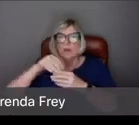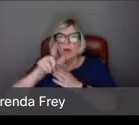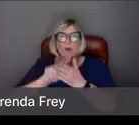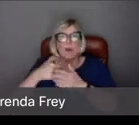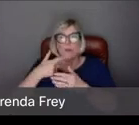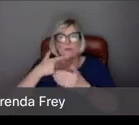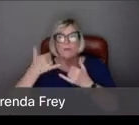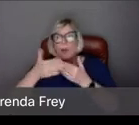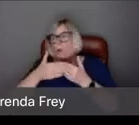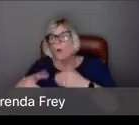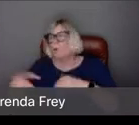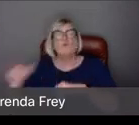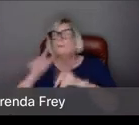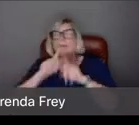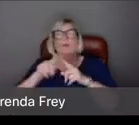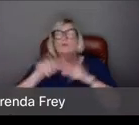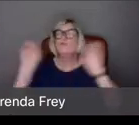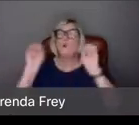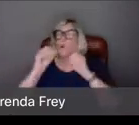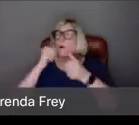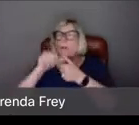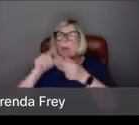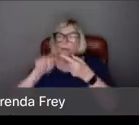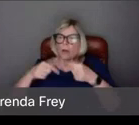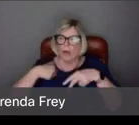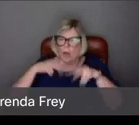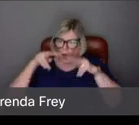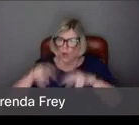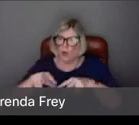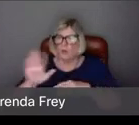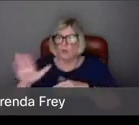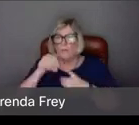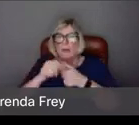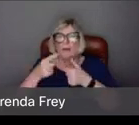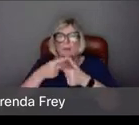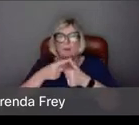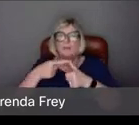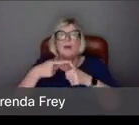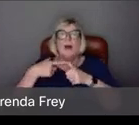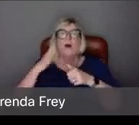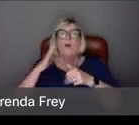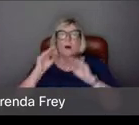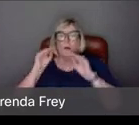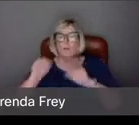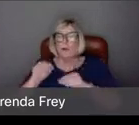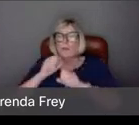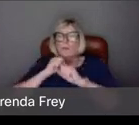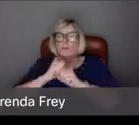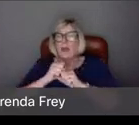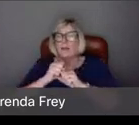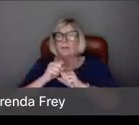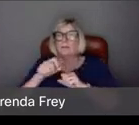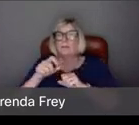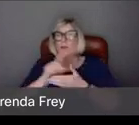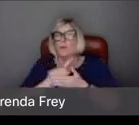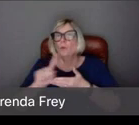Like you don't respond to anything until I've taken a peek at it. But I'm going to put the Protect Week website in the chat as well, because it is